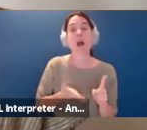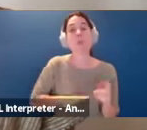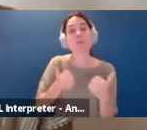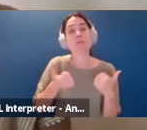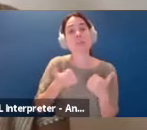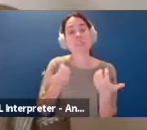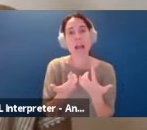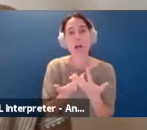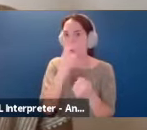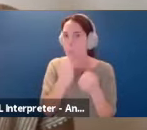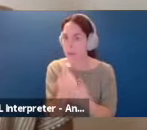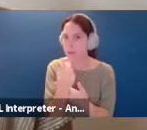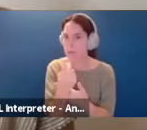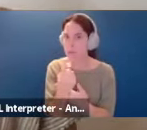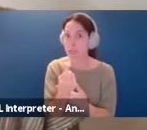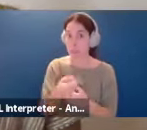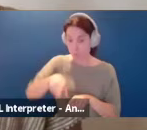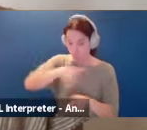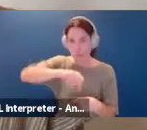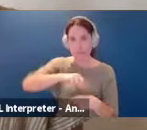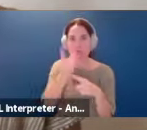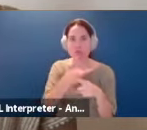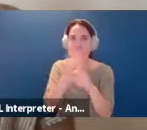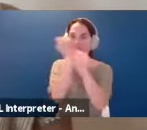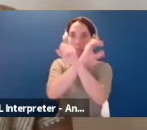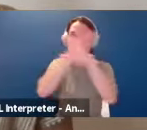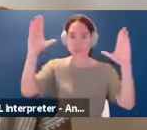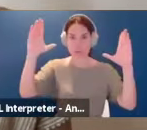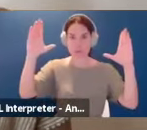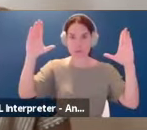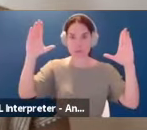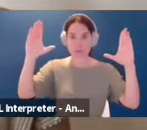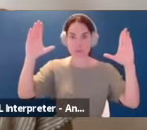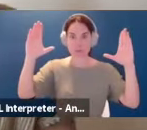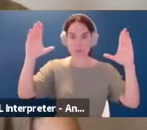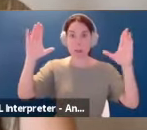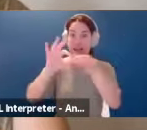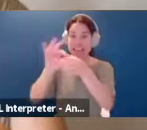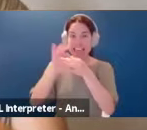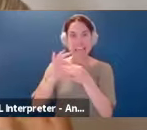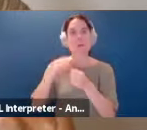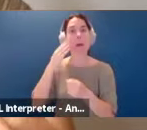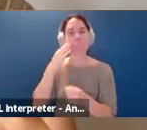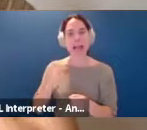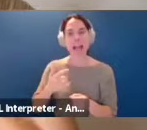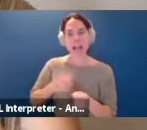happens if we reimagine together triratna with black lives matter at the very heart of our sangha what happens